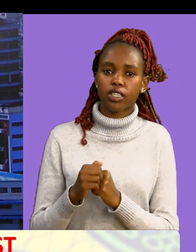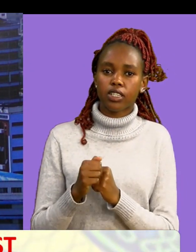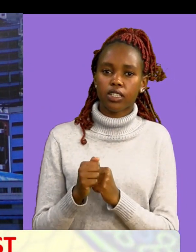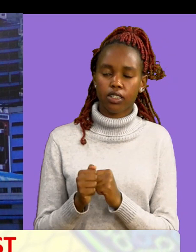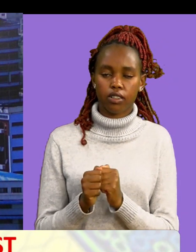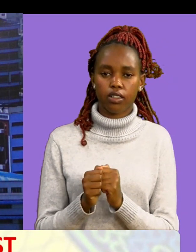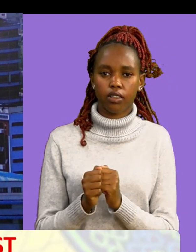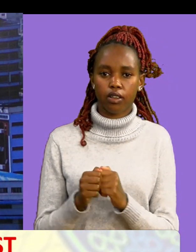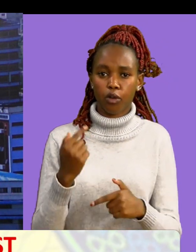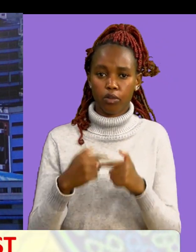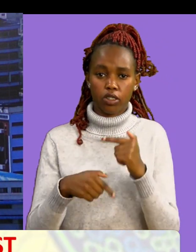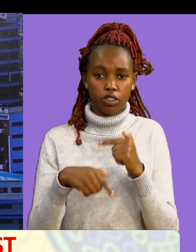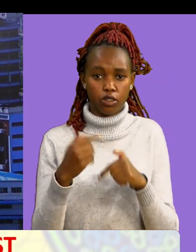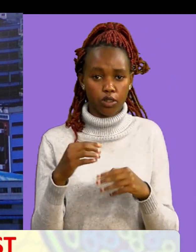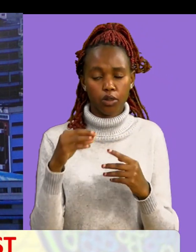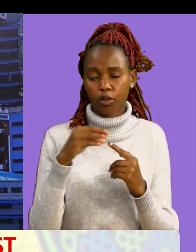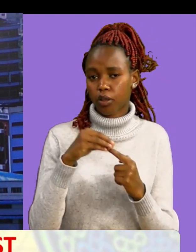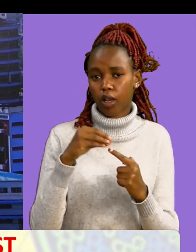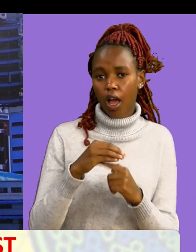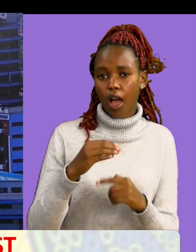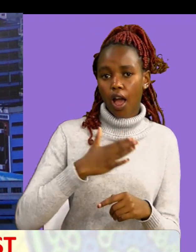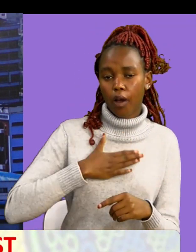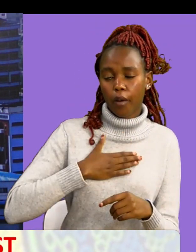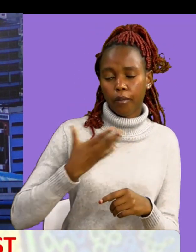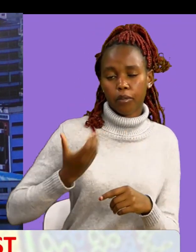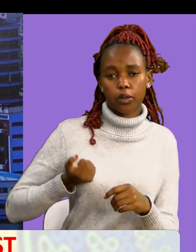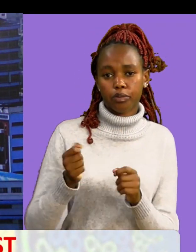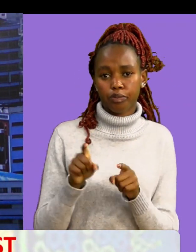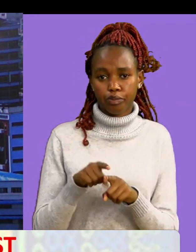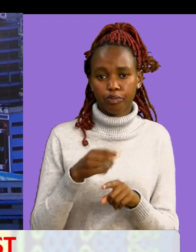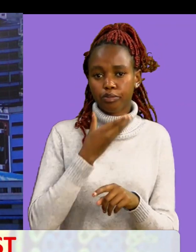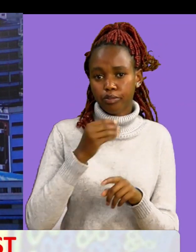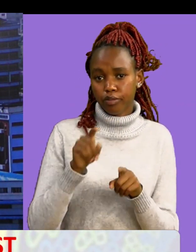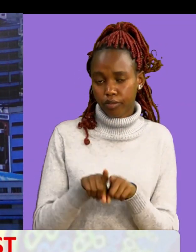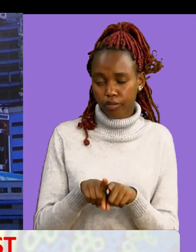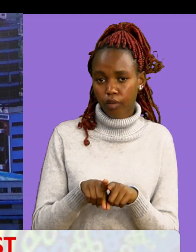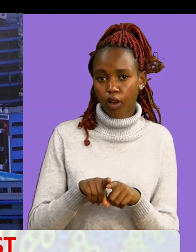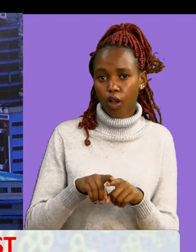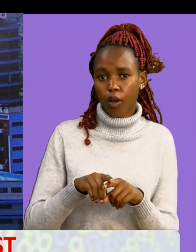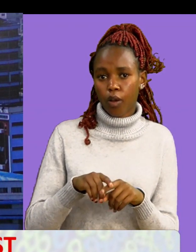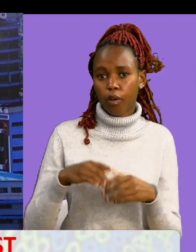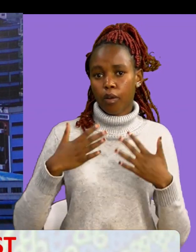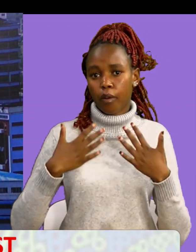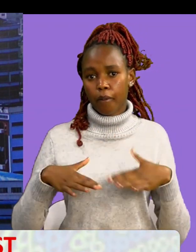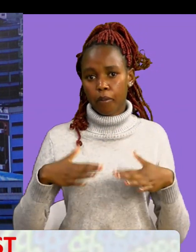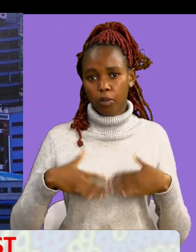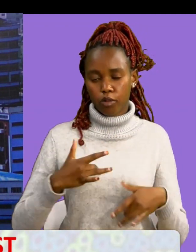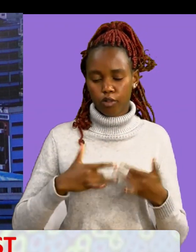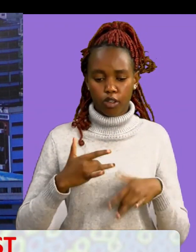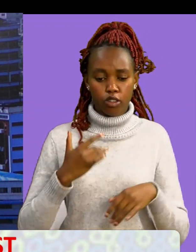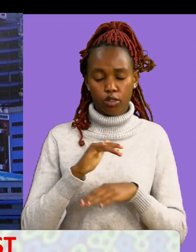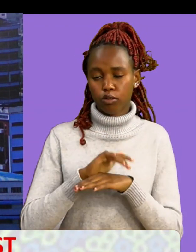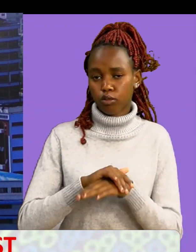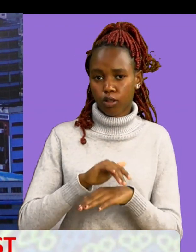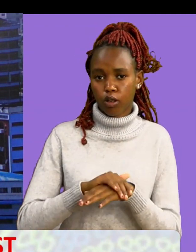see, our brothers and sisters coming out, celebrating their talents, celebrating their skills. And let me tell you, watu walisikia poa, because at